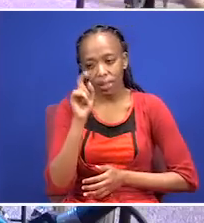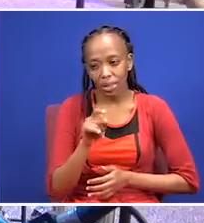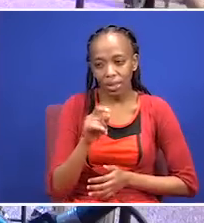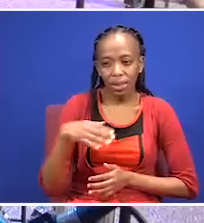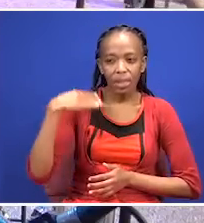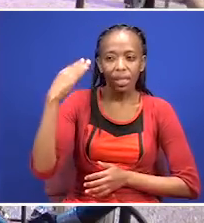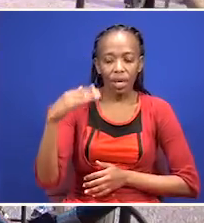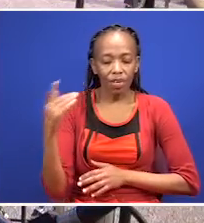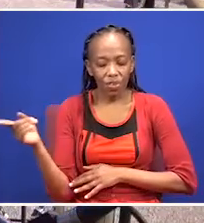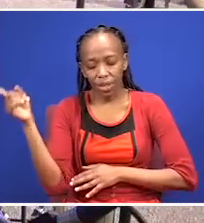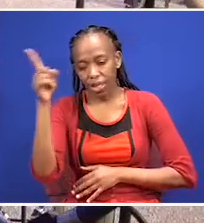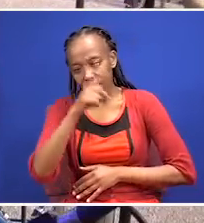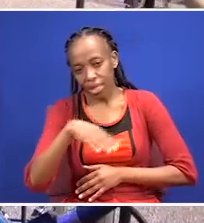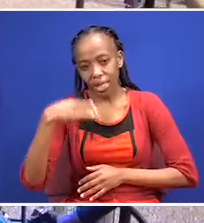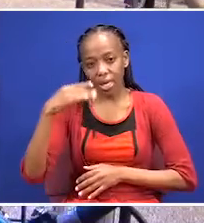every day